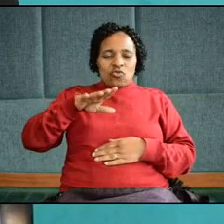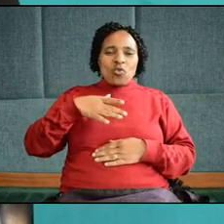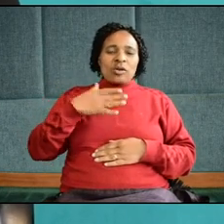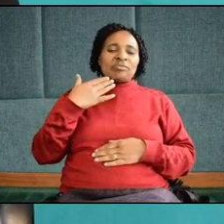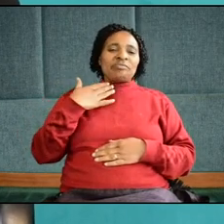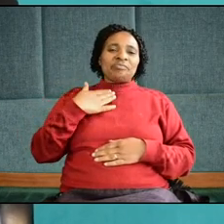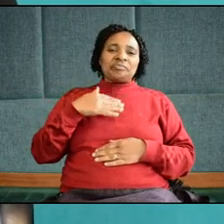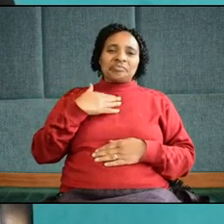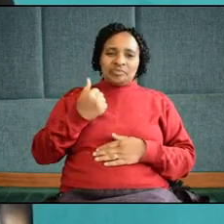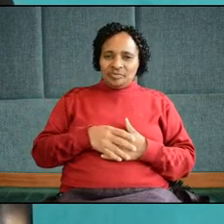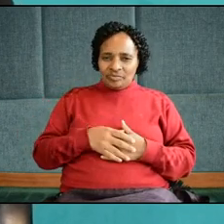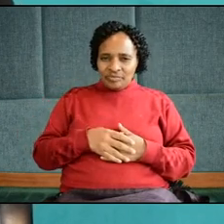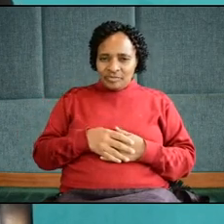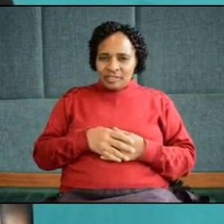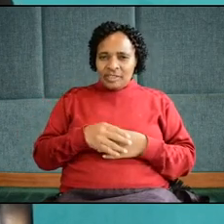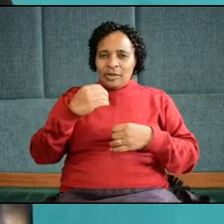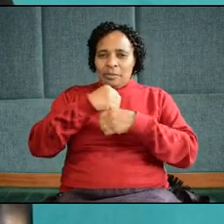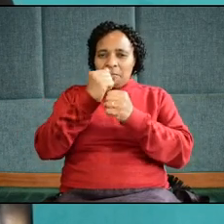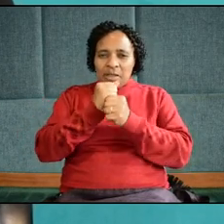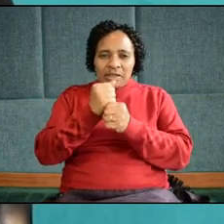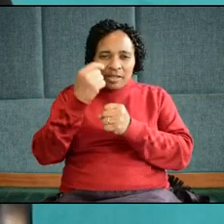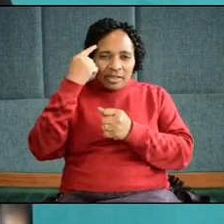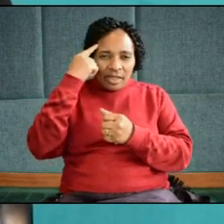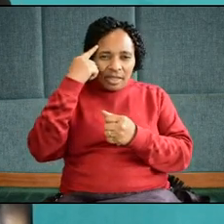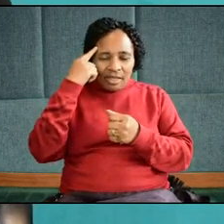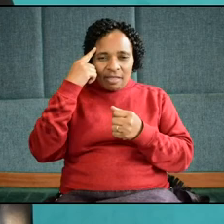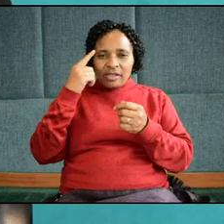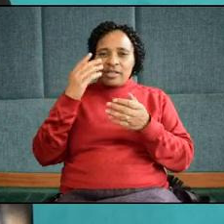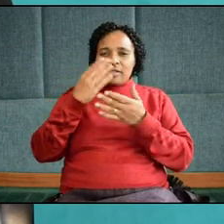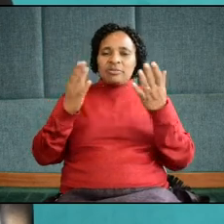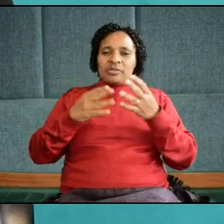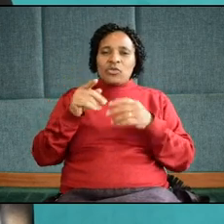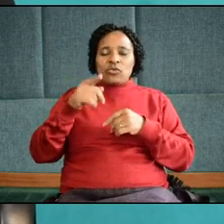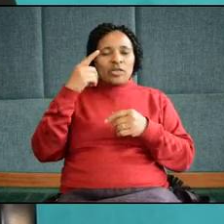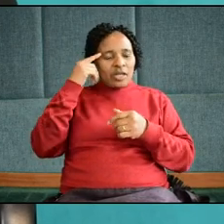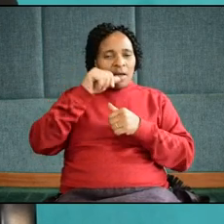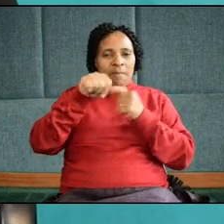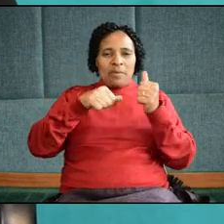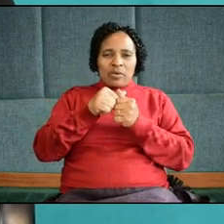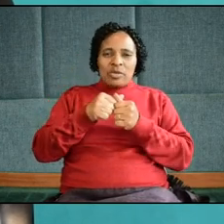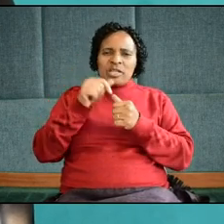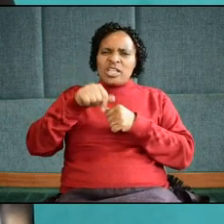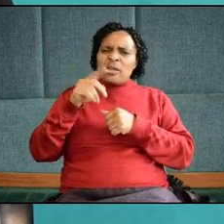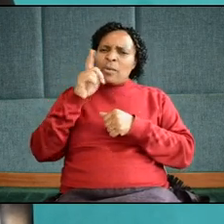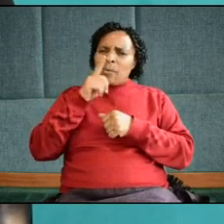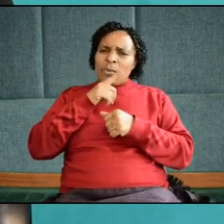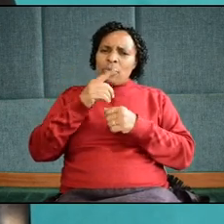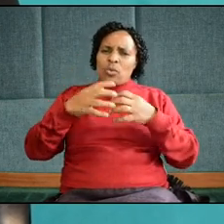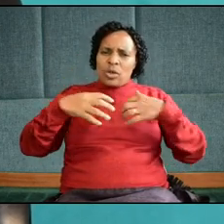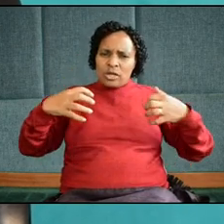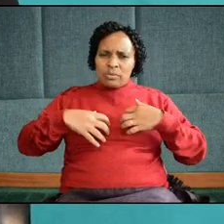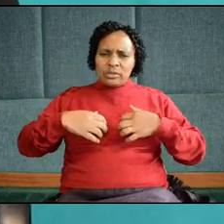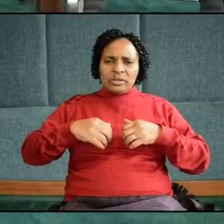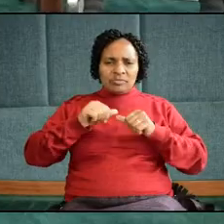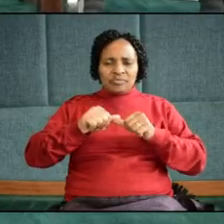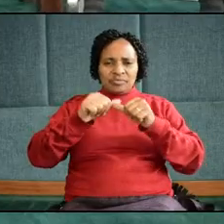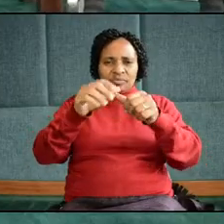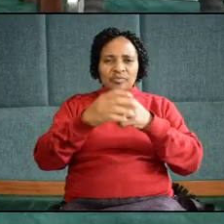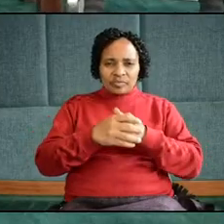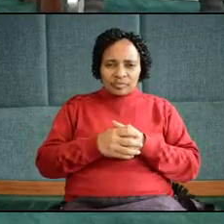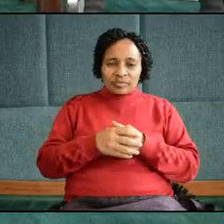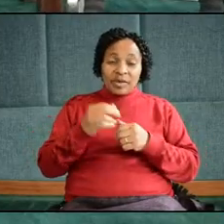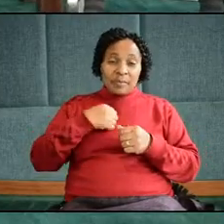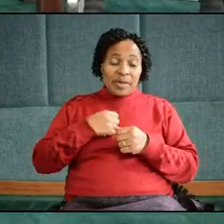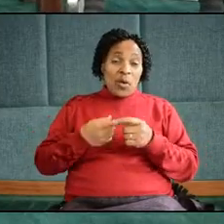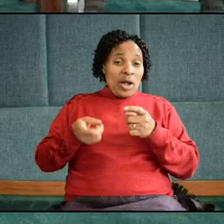When he puts it in that way, it just makes you start thinking. So it's just something I can leave you thinking about. Does cruelty to animals extend to even eating? I'd like to